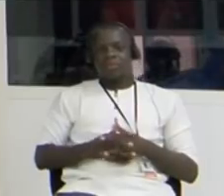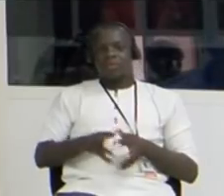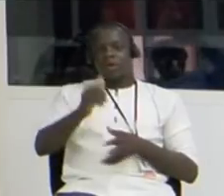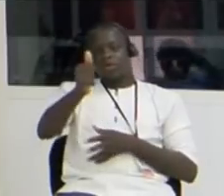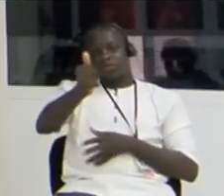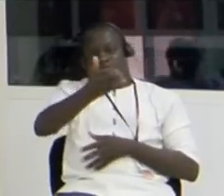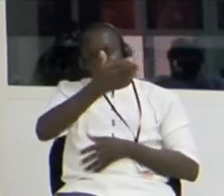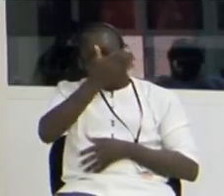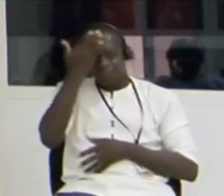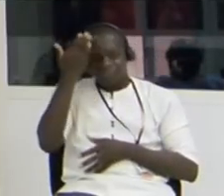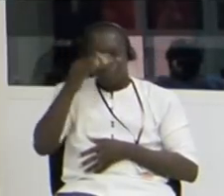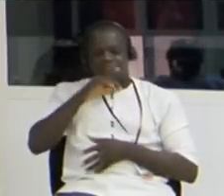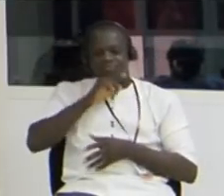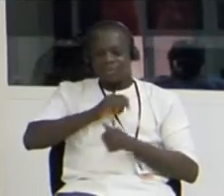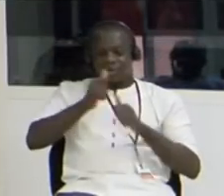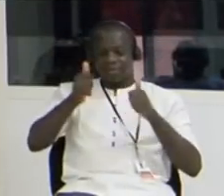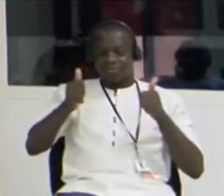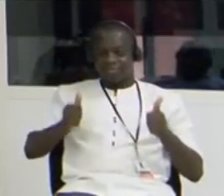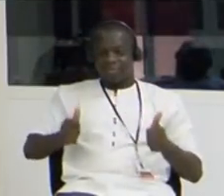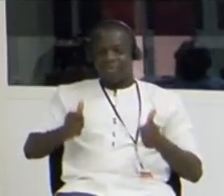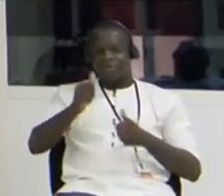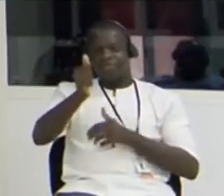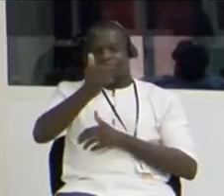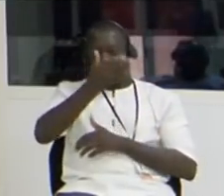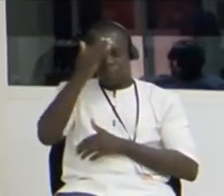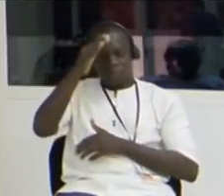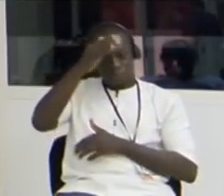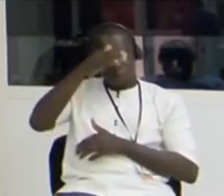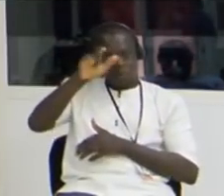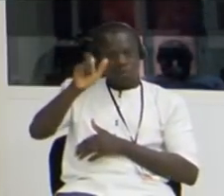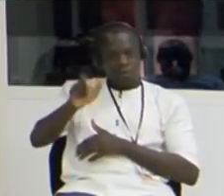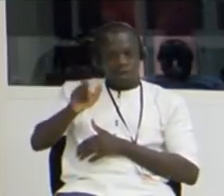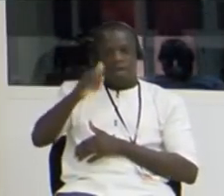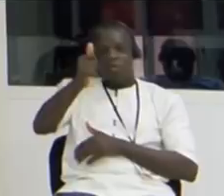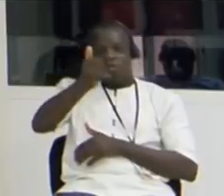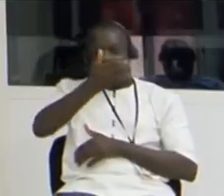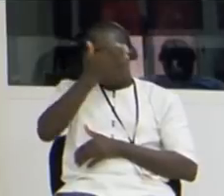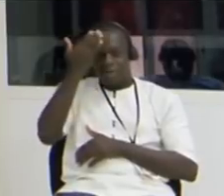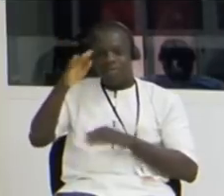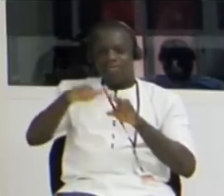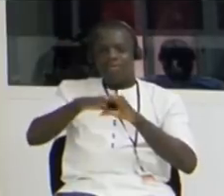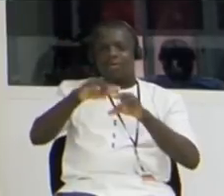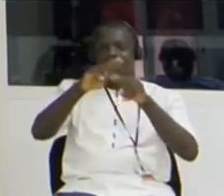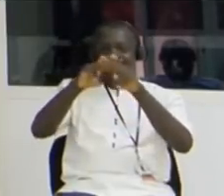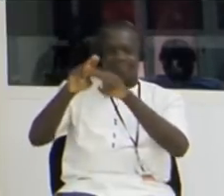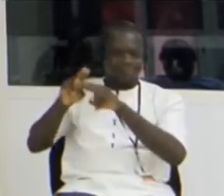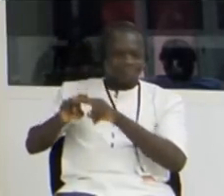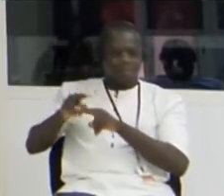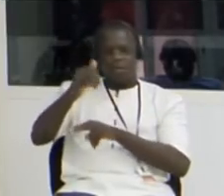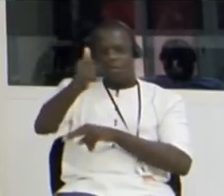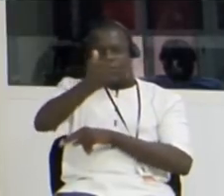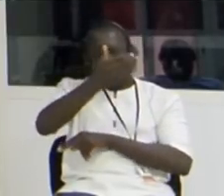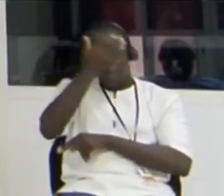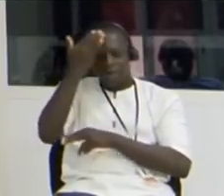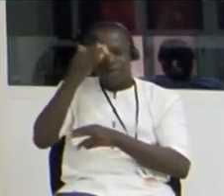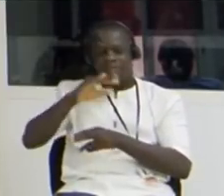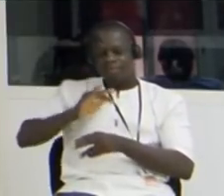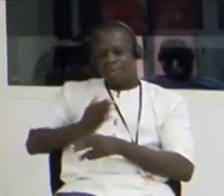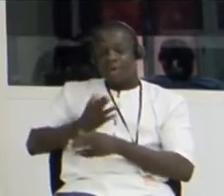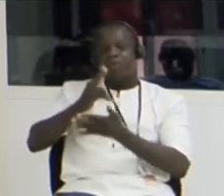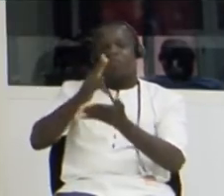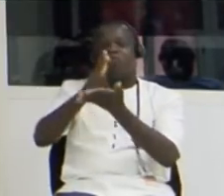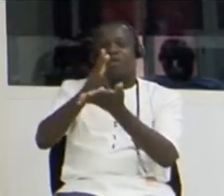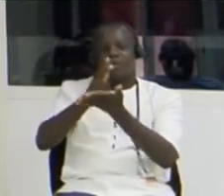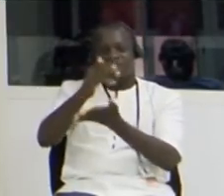Chairman. Good morning, Commissioners, and good morning, members of the audience. Good morning, Madam Witness. Good morning. And how are you